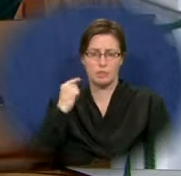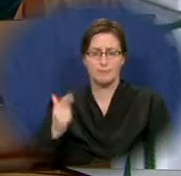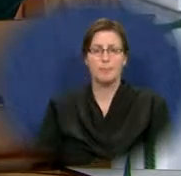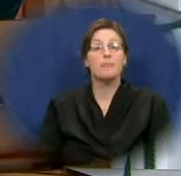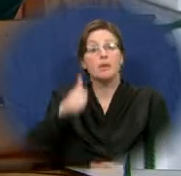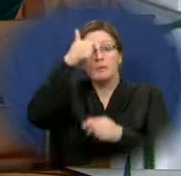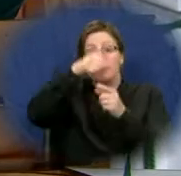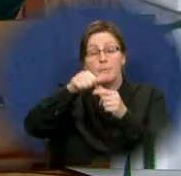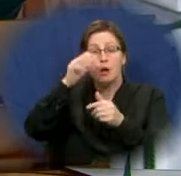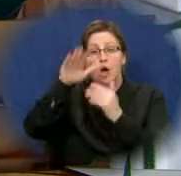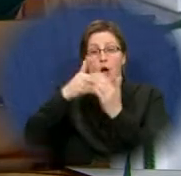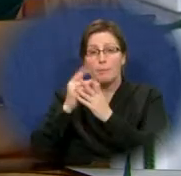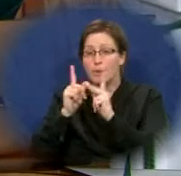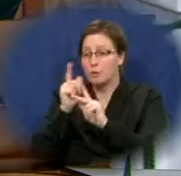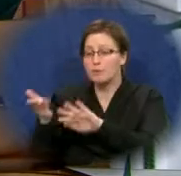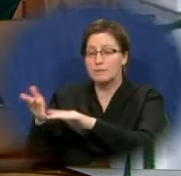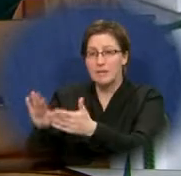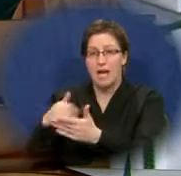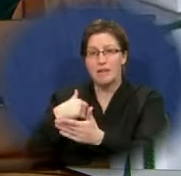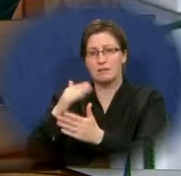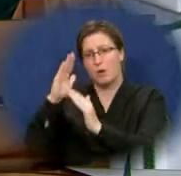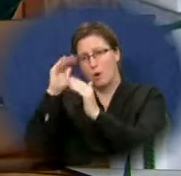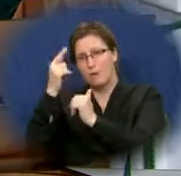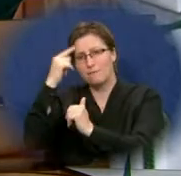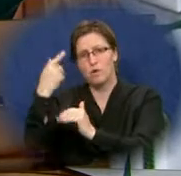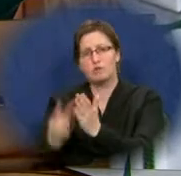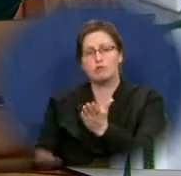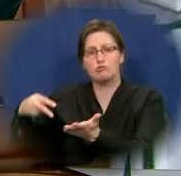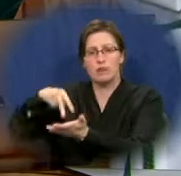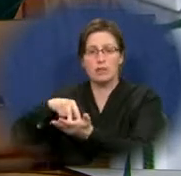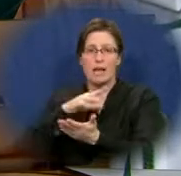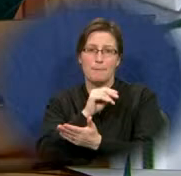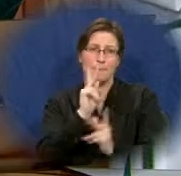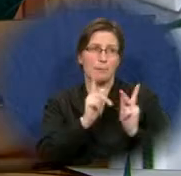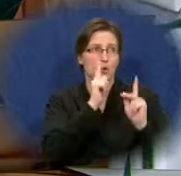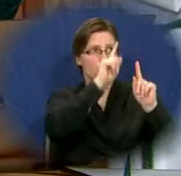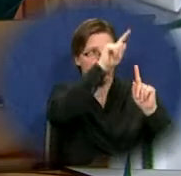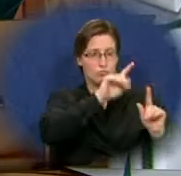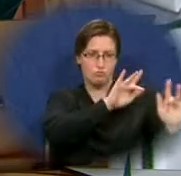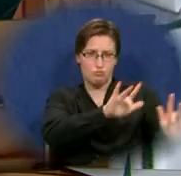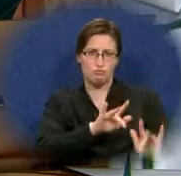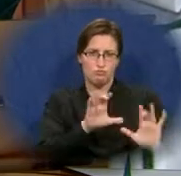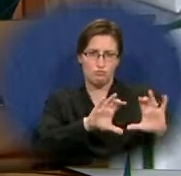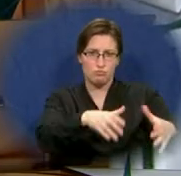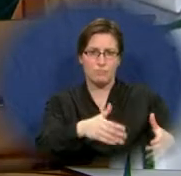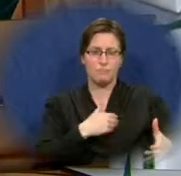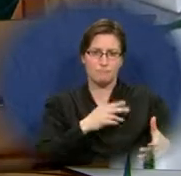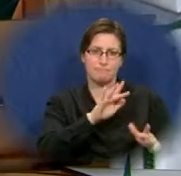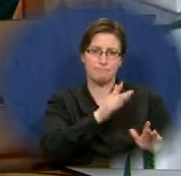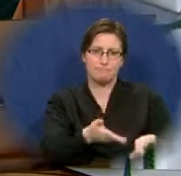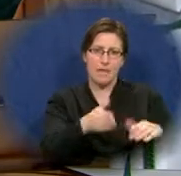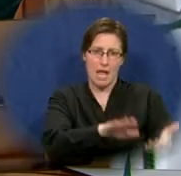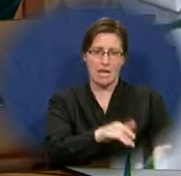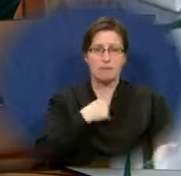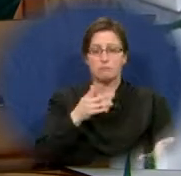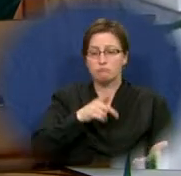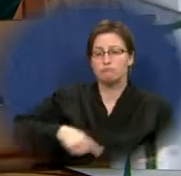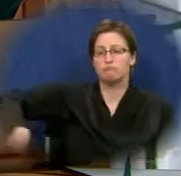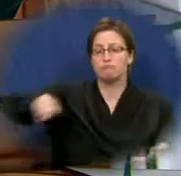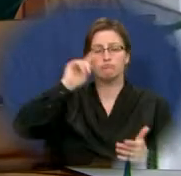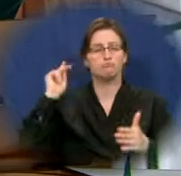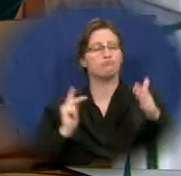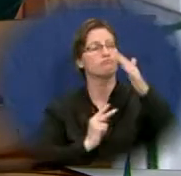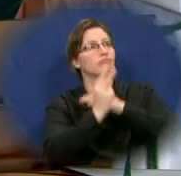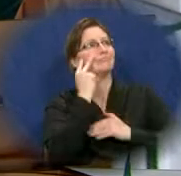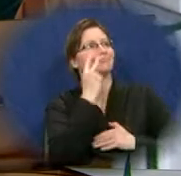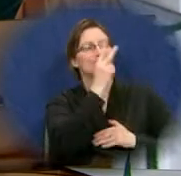our brothers and sisters who have fallen asleep in the hope of the resurrection, and all who have died in your mercy. Welcome them into the light of your